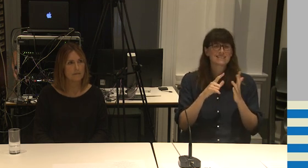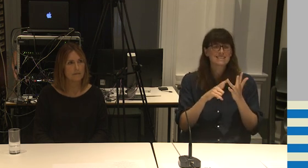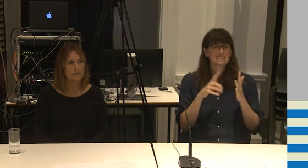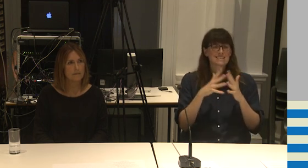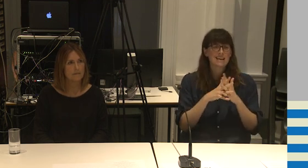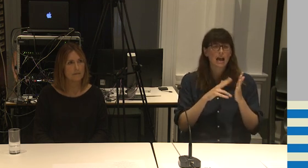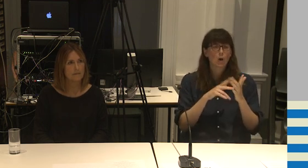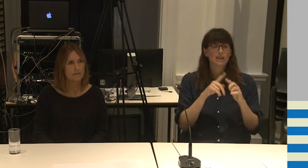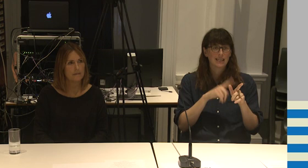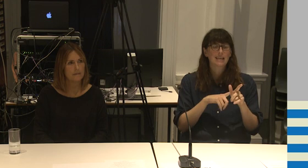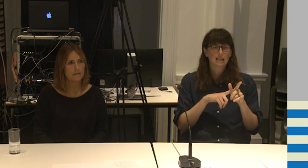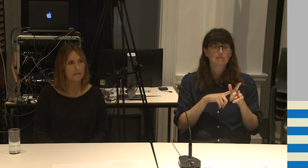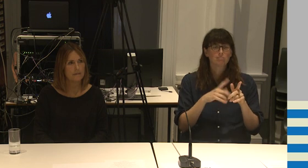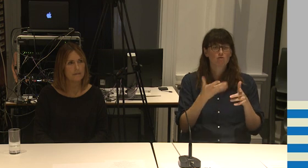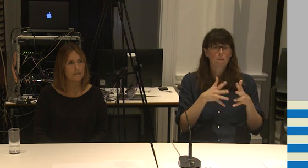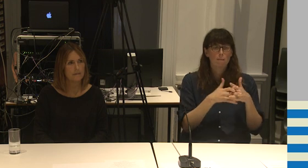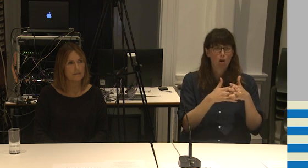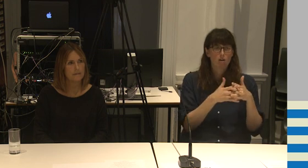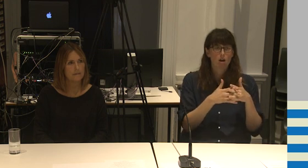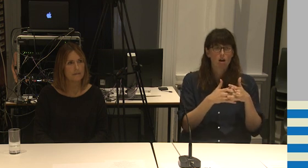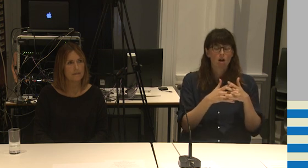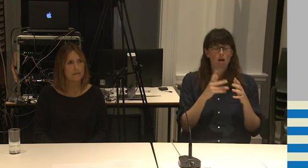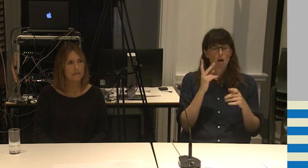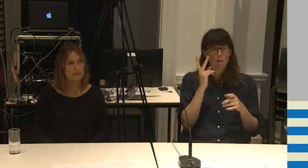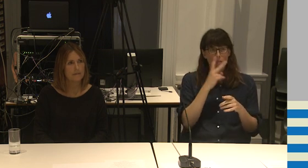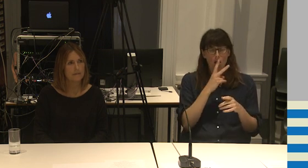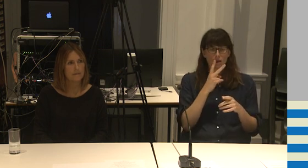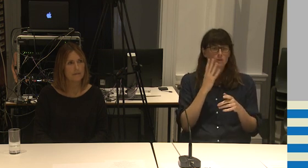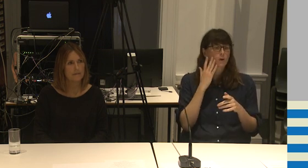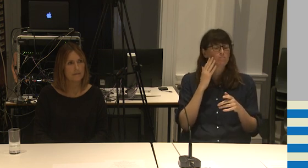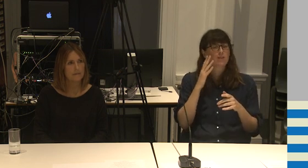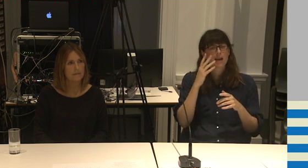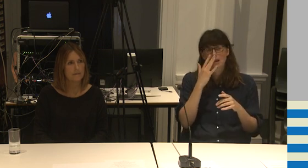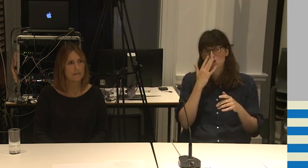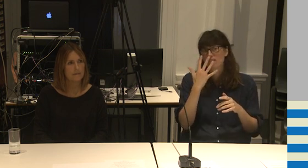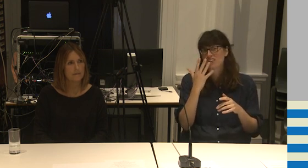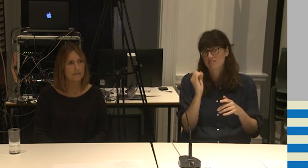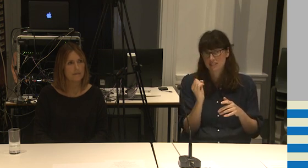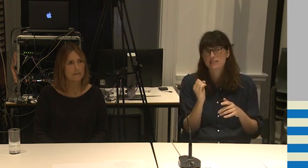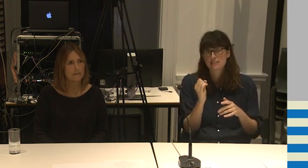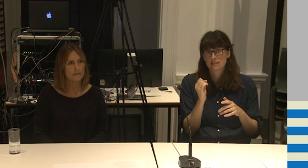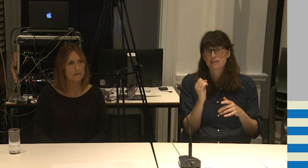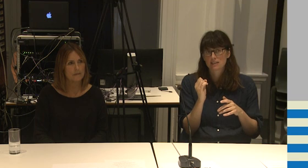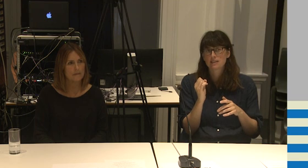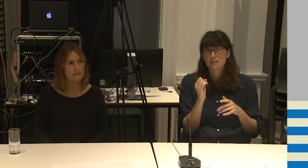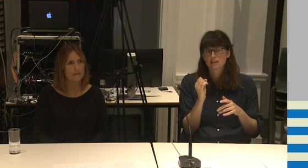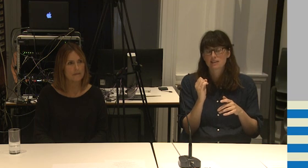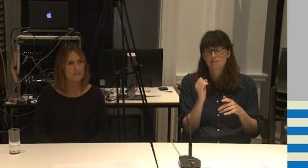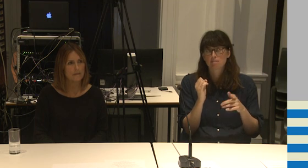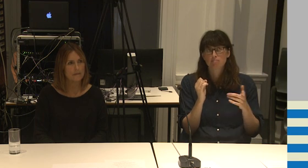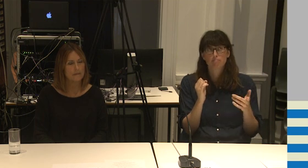who lost his sight at the age of about 50. And so I think the way that I've